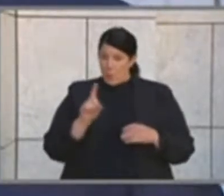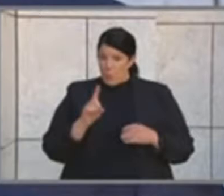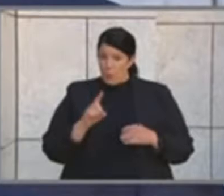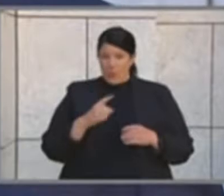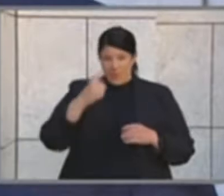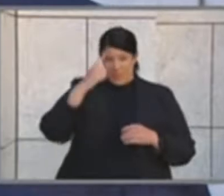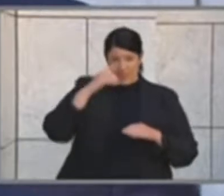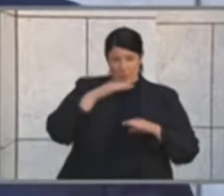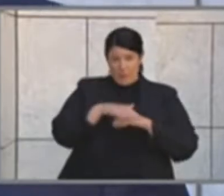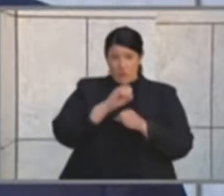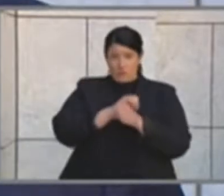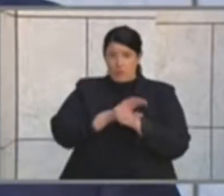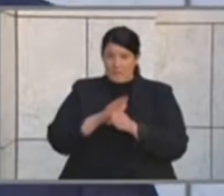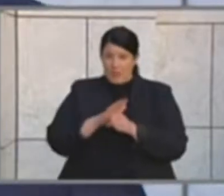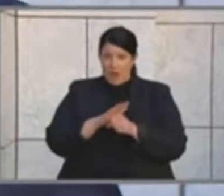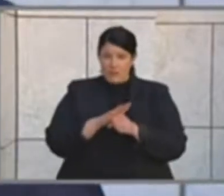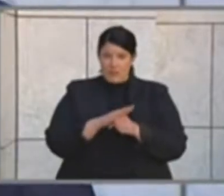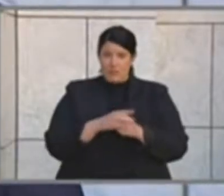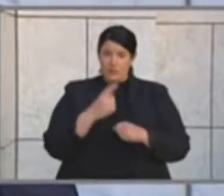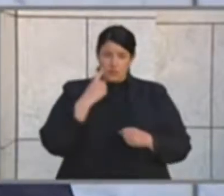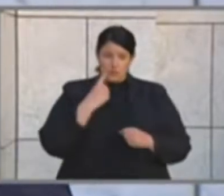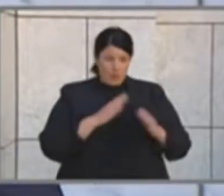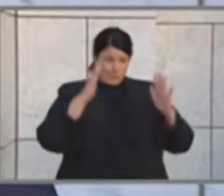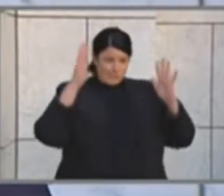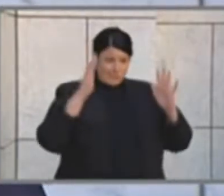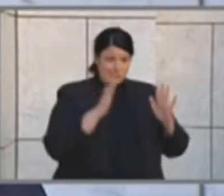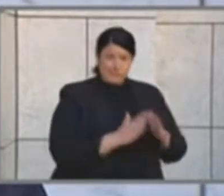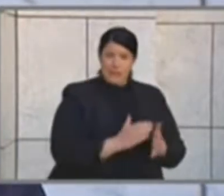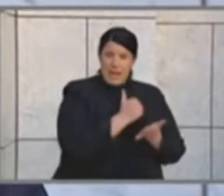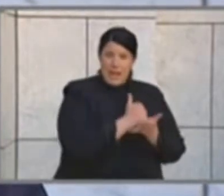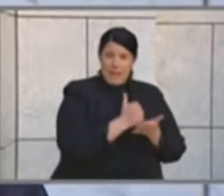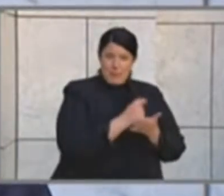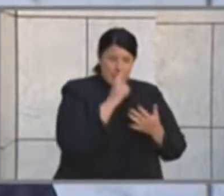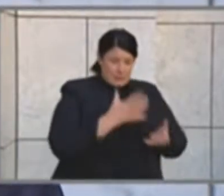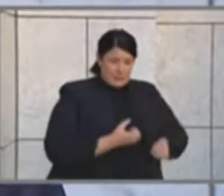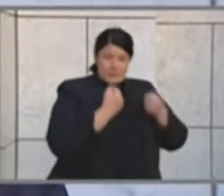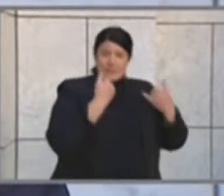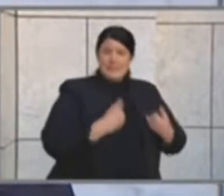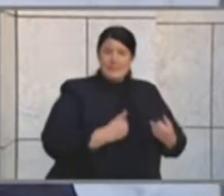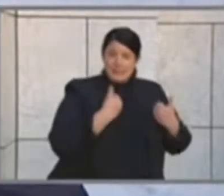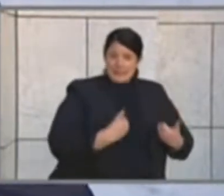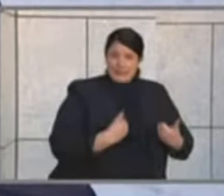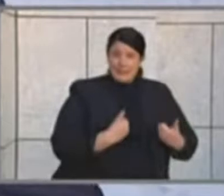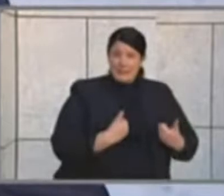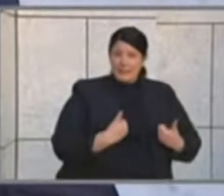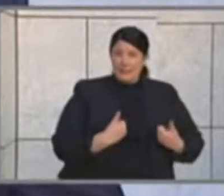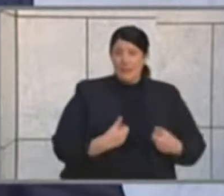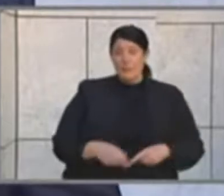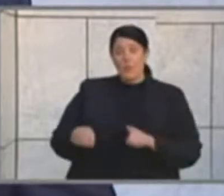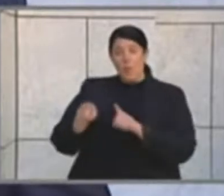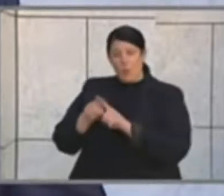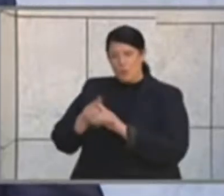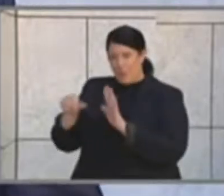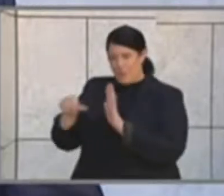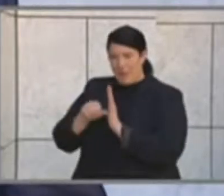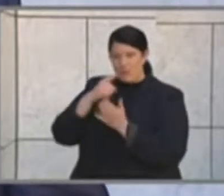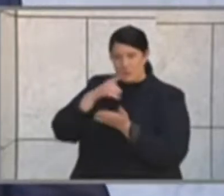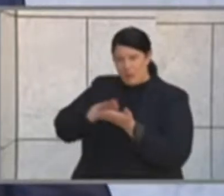fronts, to fight the virus and to fight the economic devastation that the virus